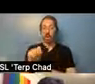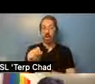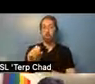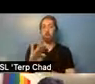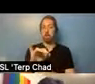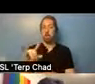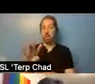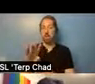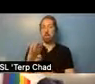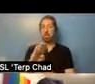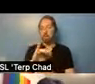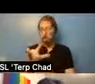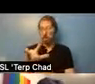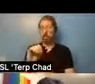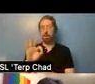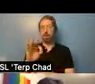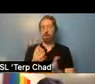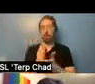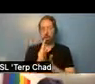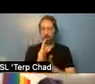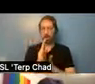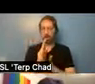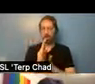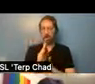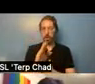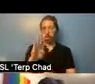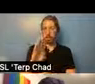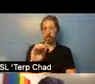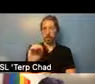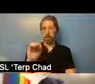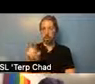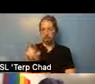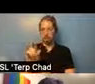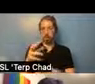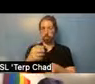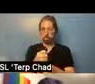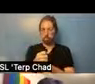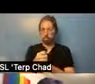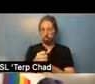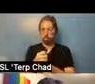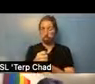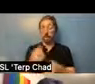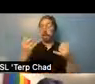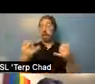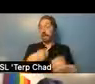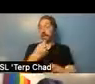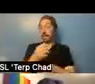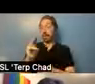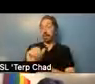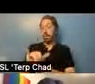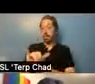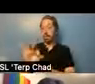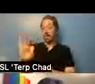B O R for short, and it's going to go into effect on May 9th of this year and, um,